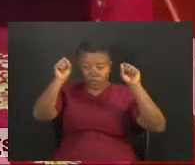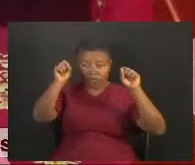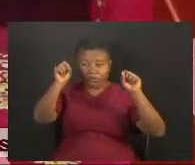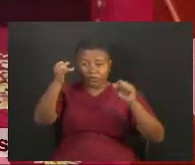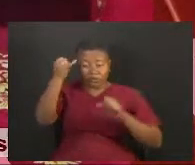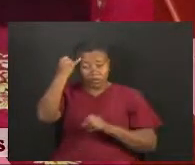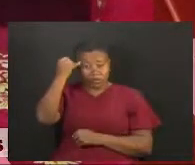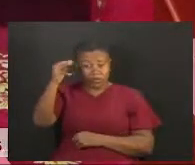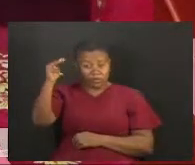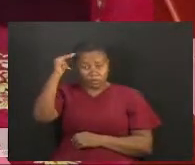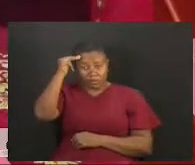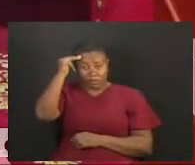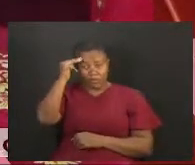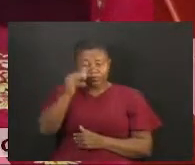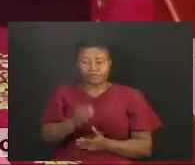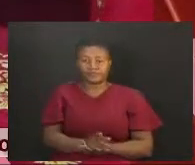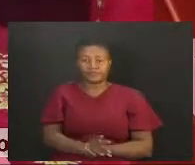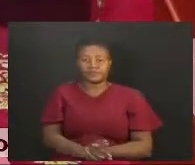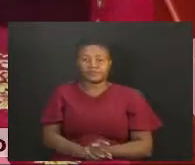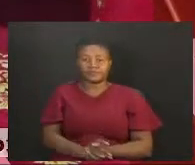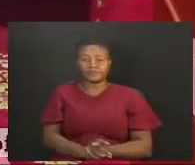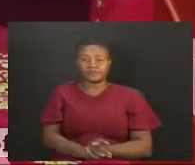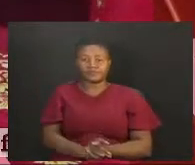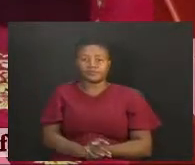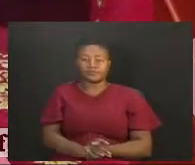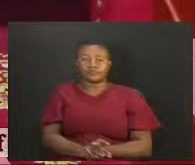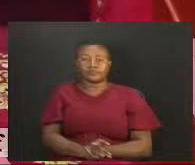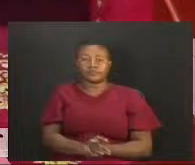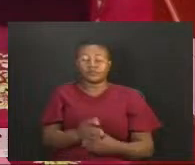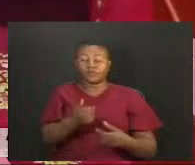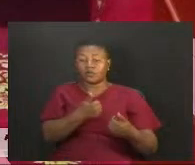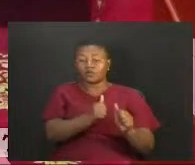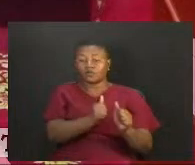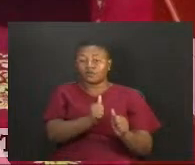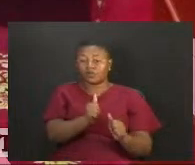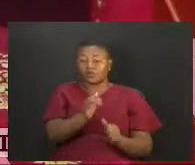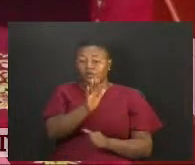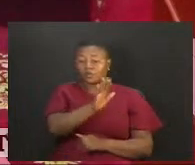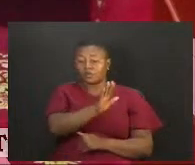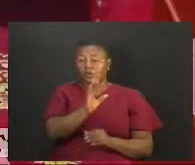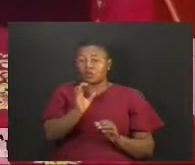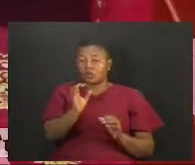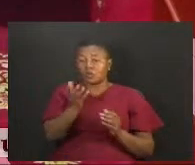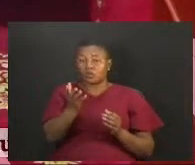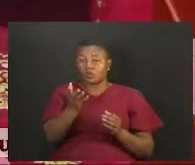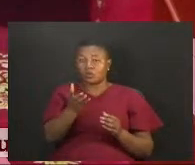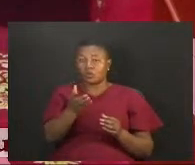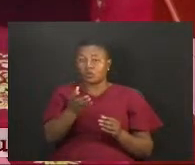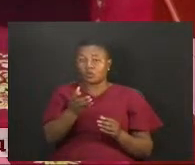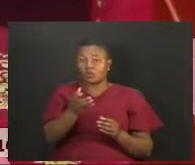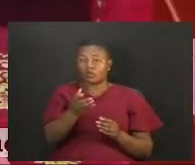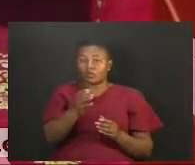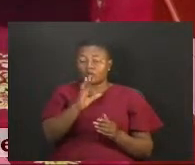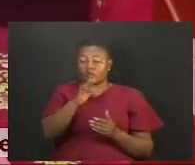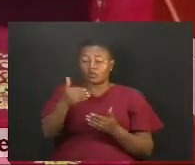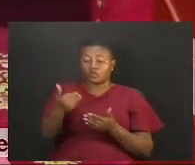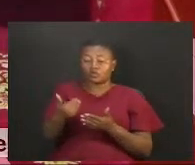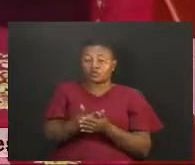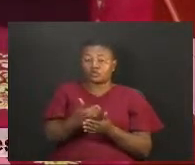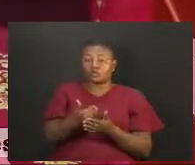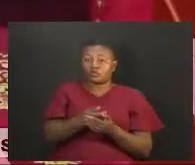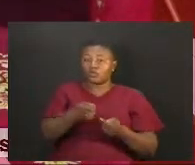John Dramani Mahama, following his extraordinary mandate, the maiden budget of his new